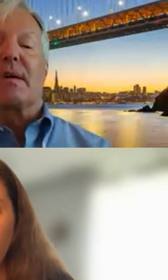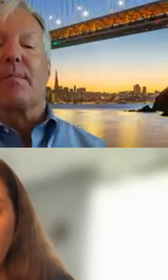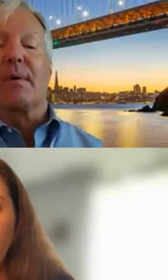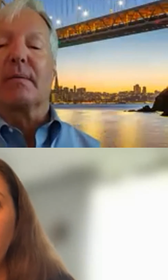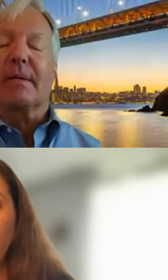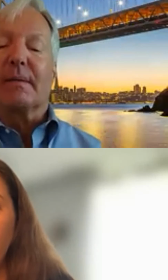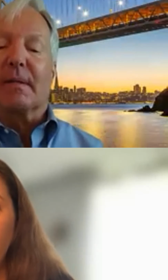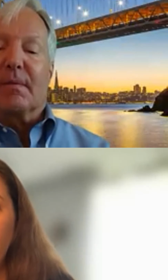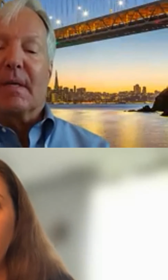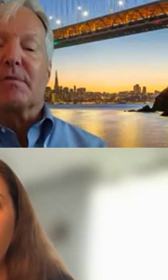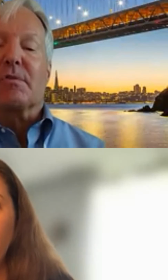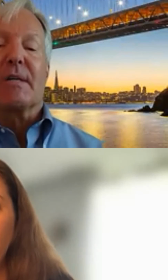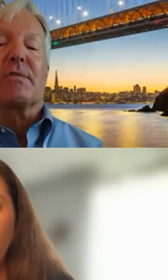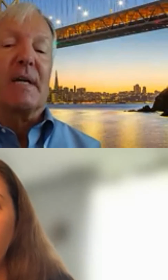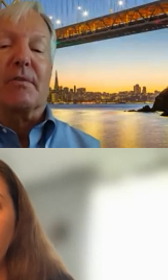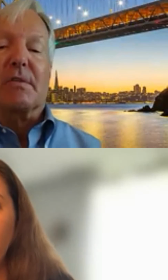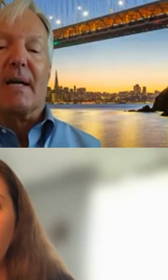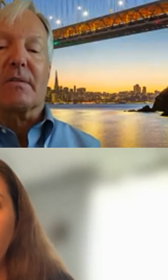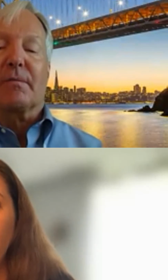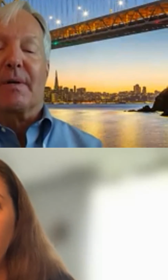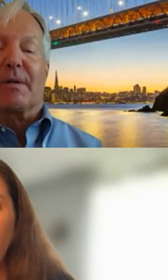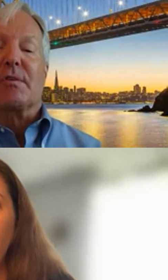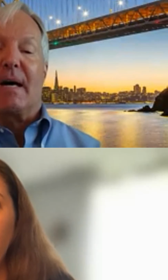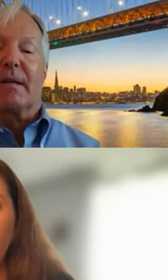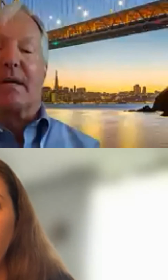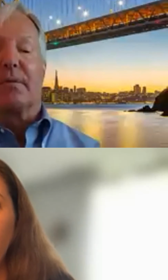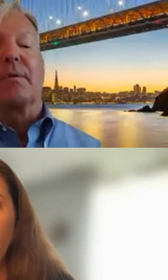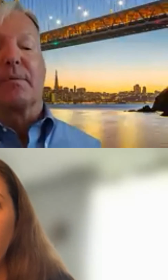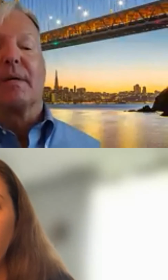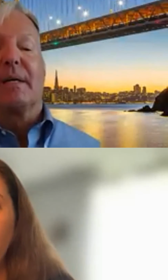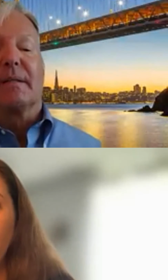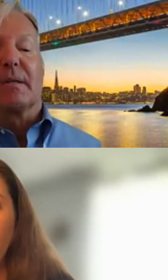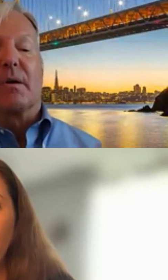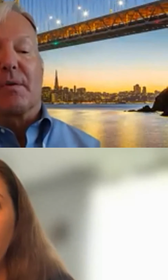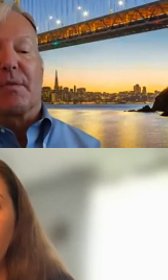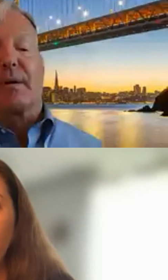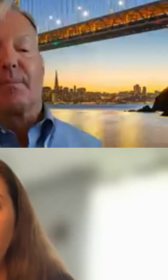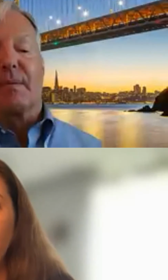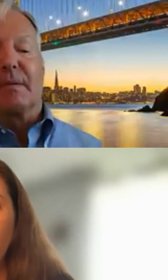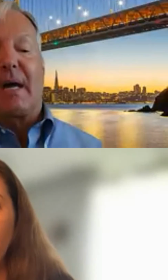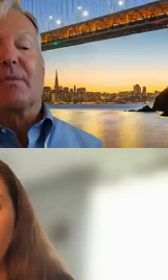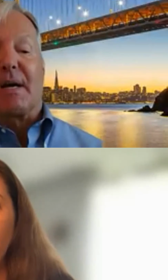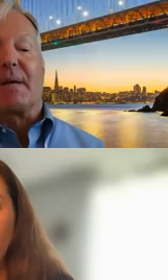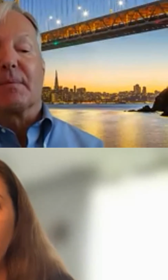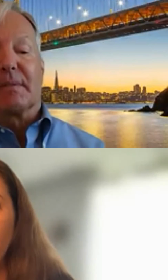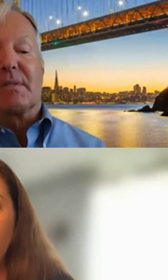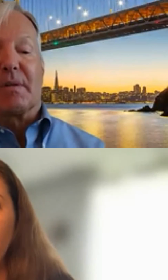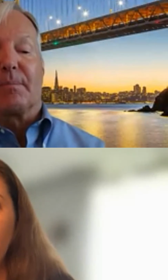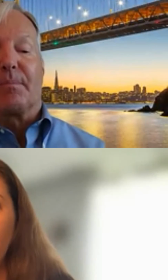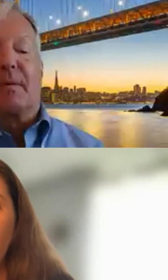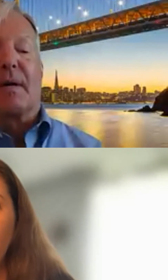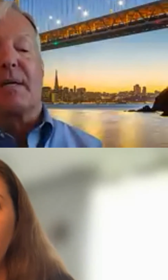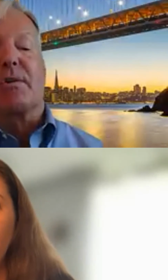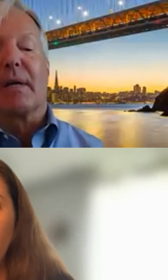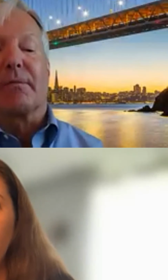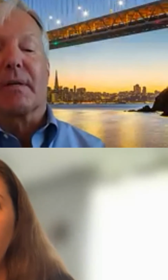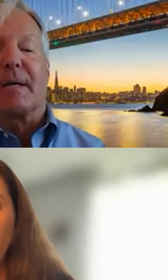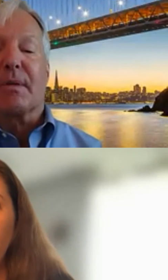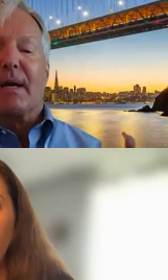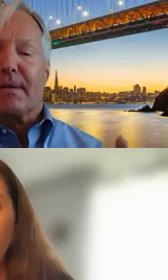of someone and given changes in health status and functionality over, you know, over their lifetime, at least their